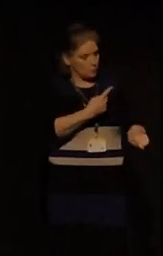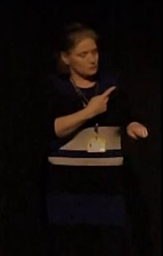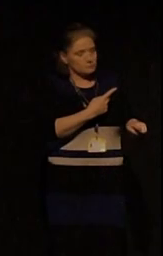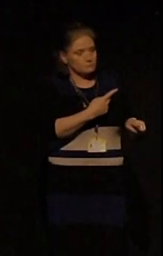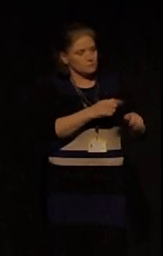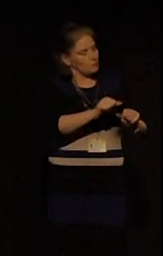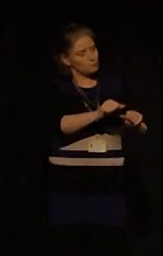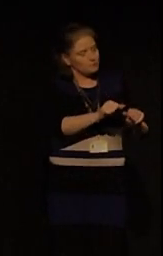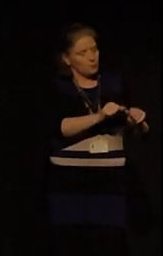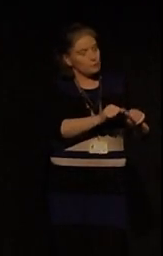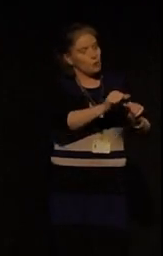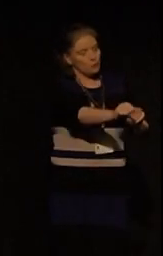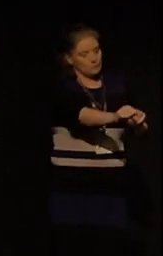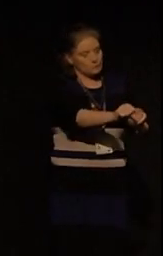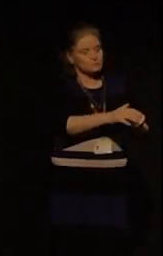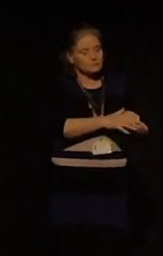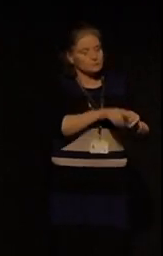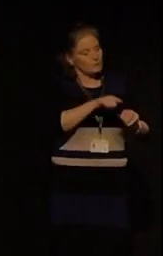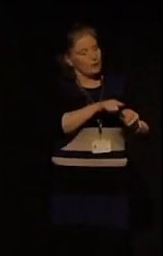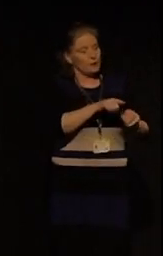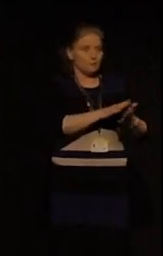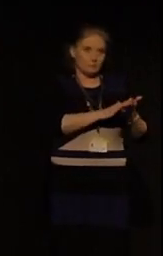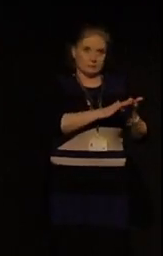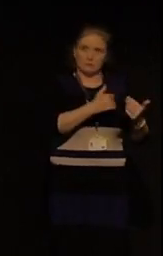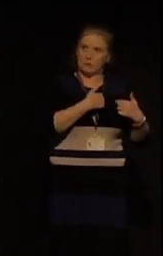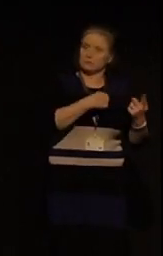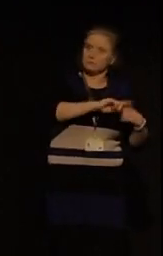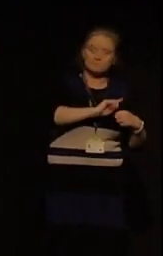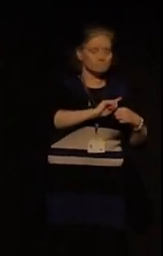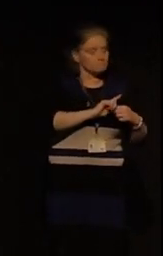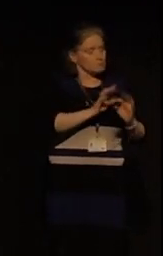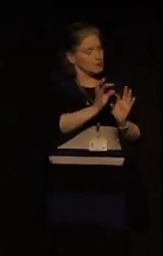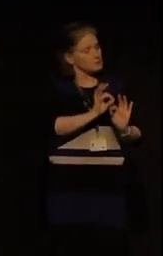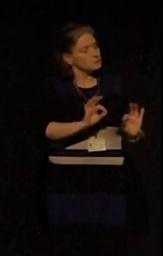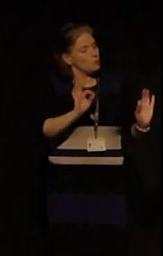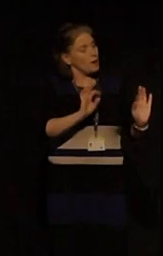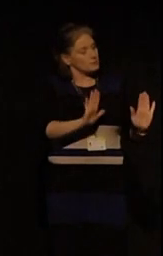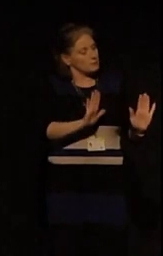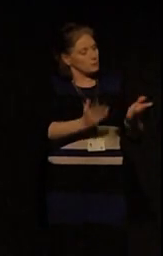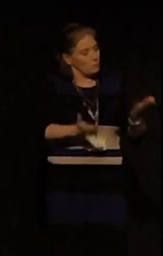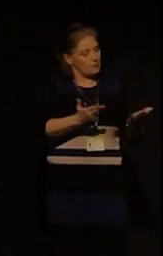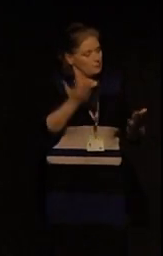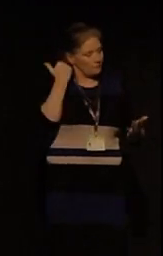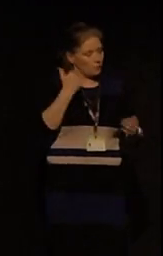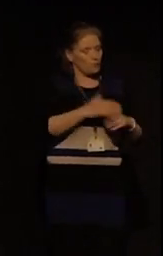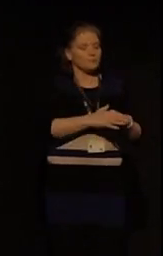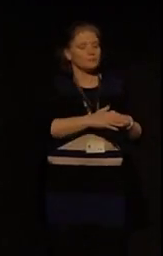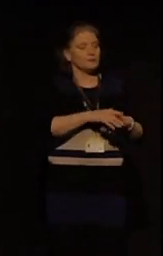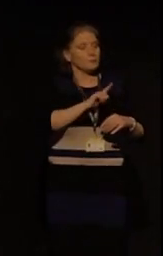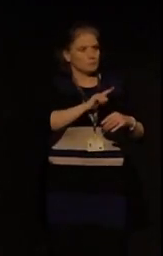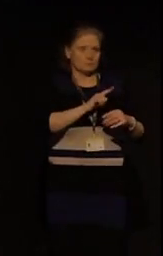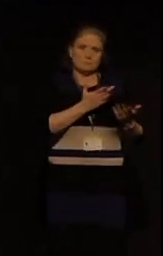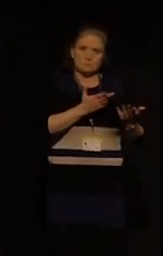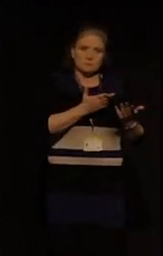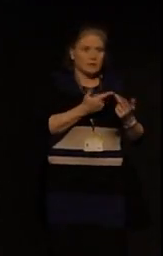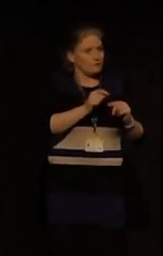than normal. You'd interpret that as the sound being quieter than normal, and that's reasonable because when you take a really high dose of aspirin, not